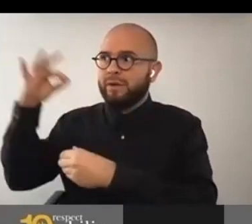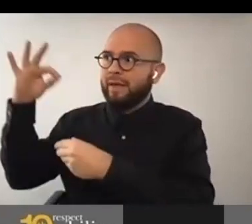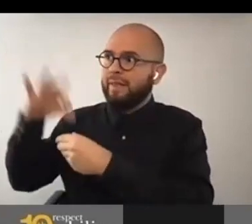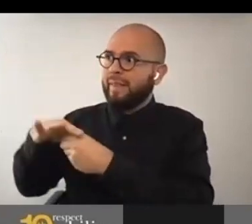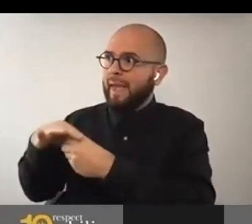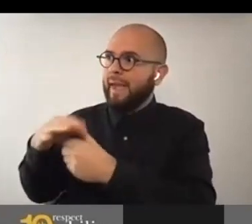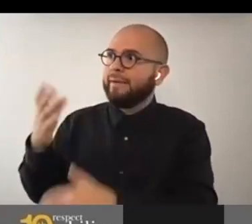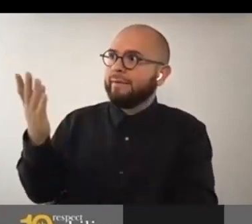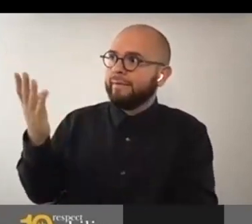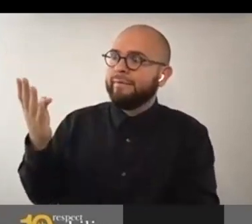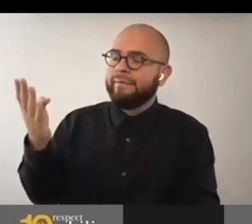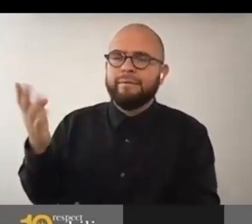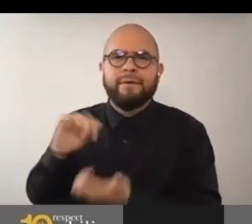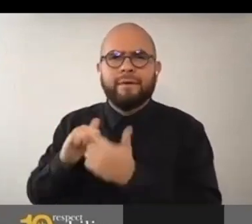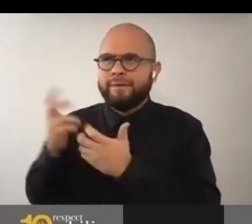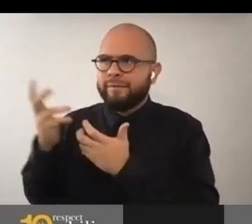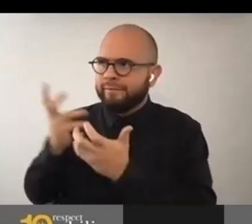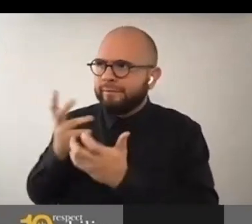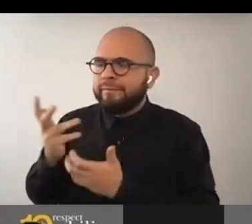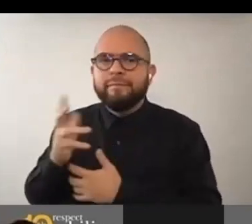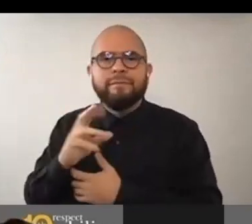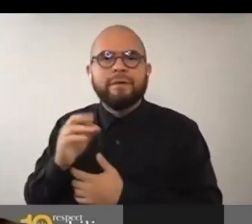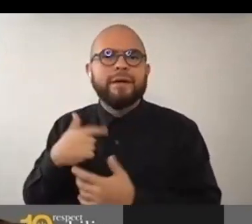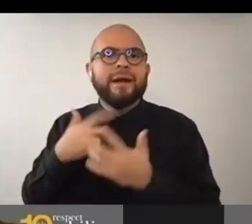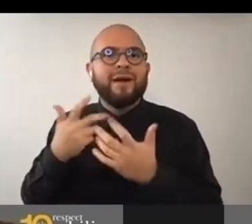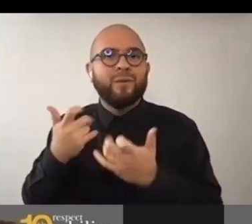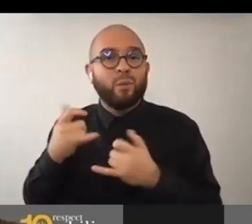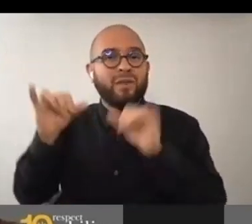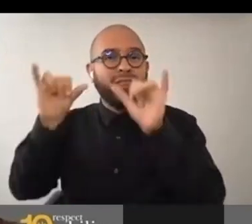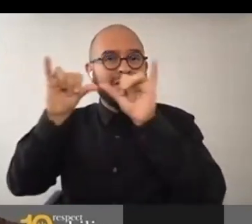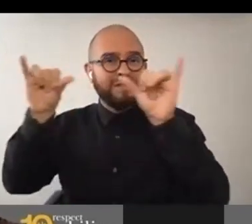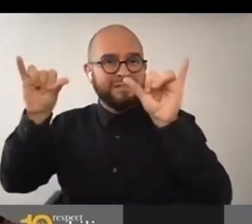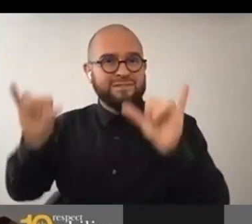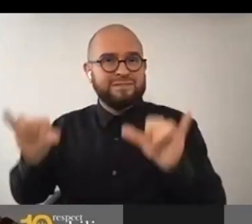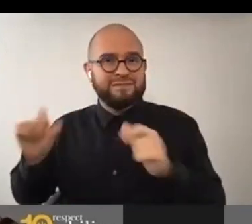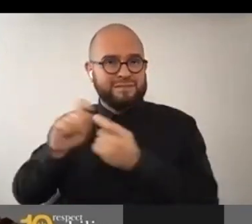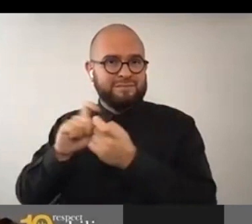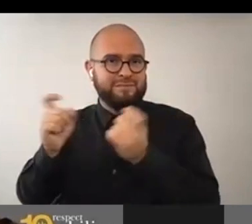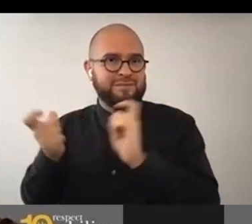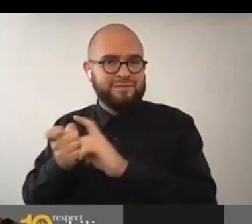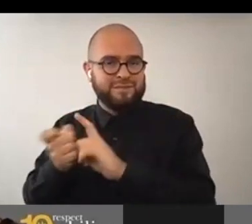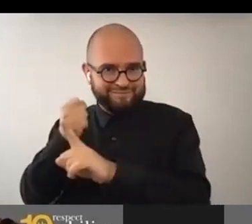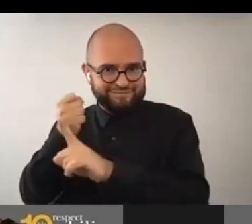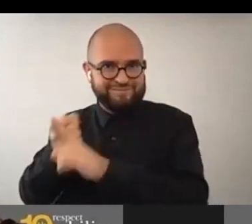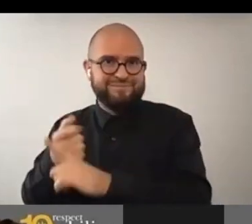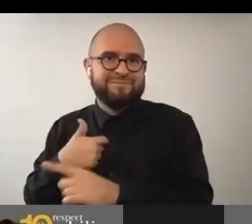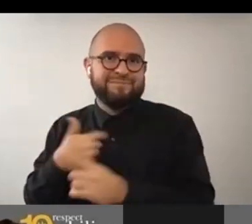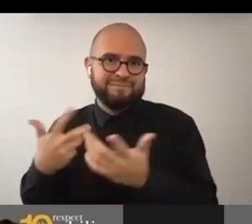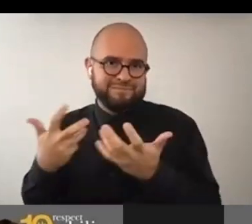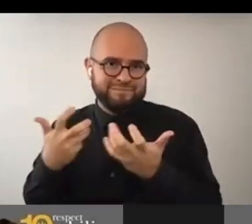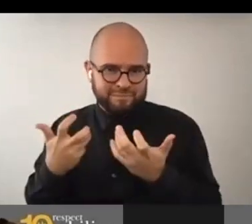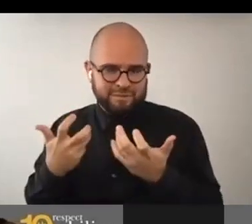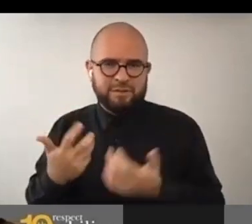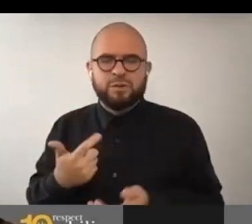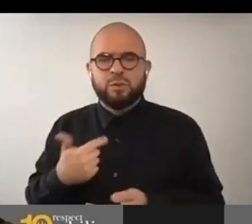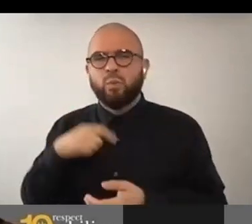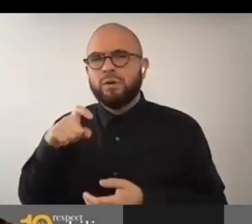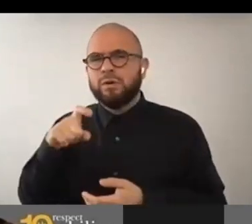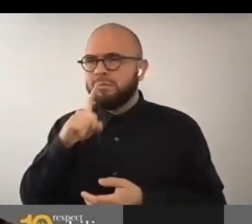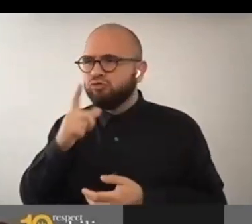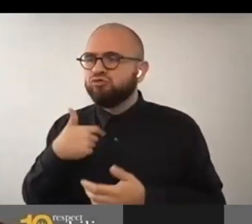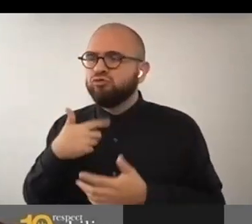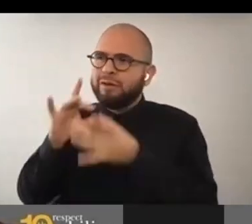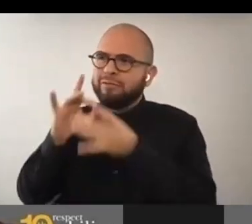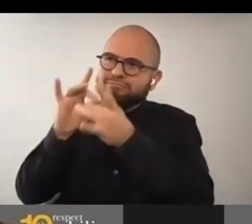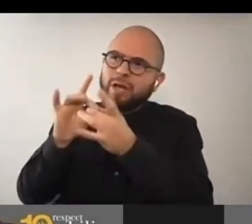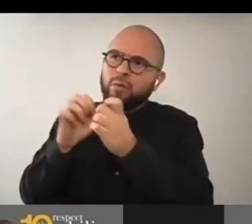I really want to make systemic change. And so I want to be able to build those connections and influence those connections